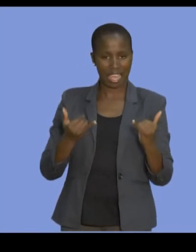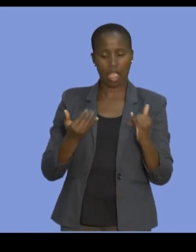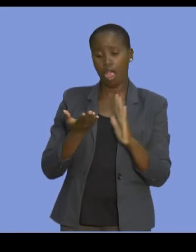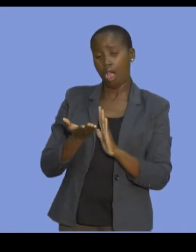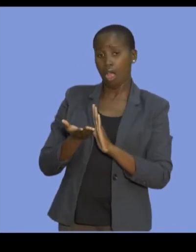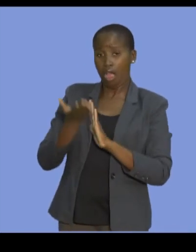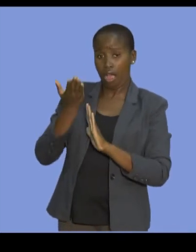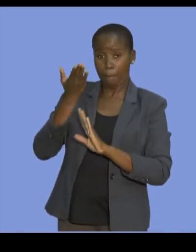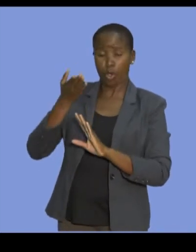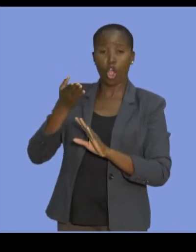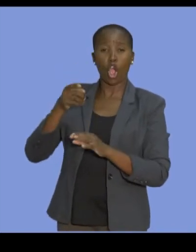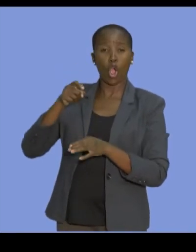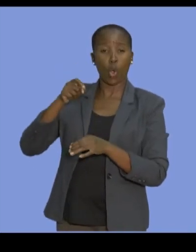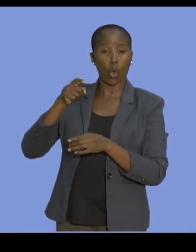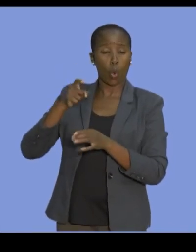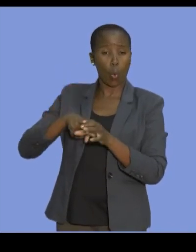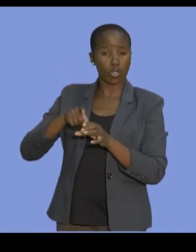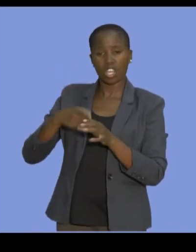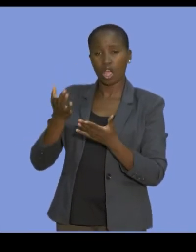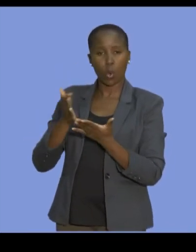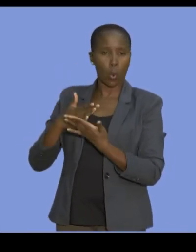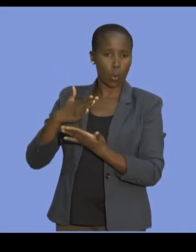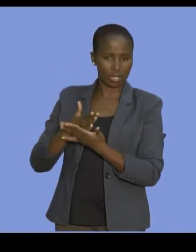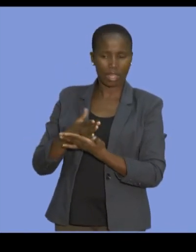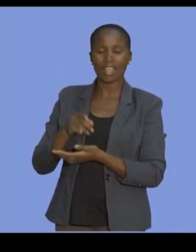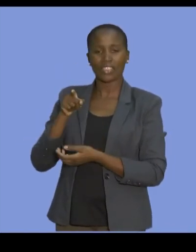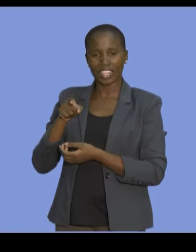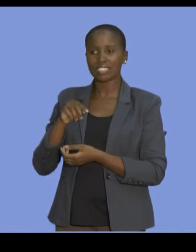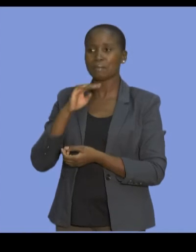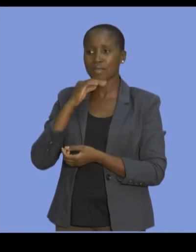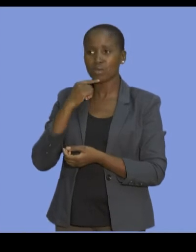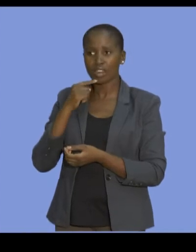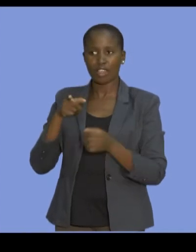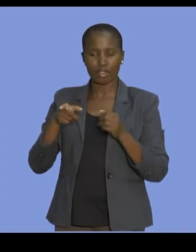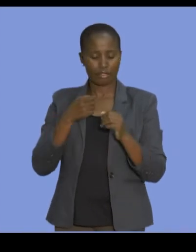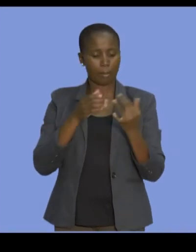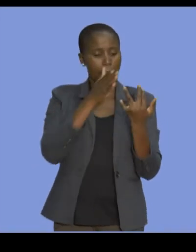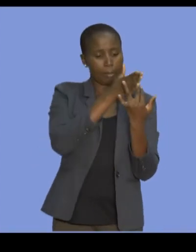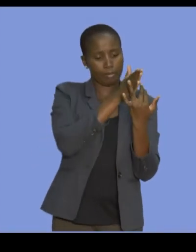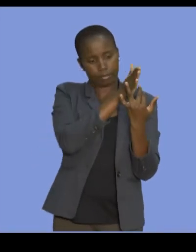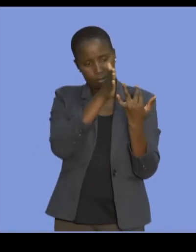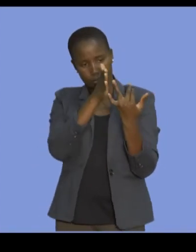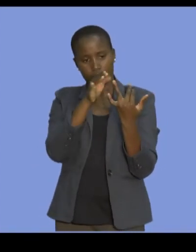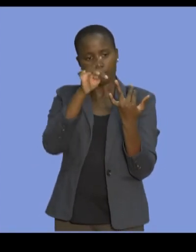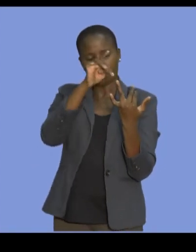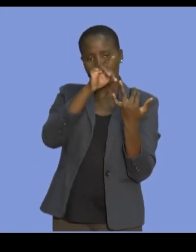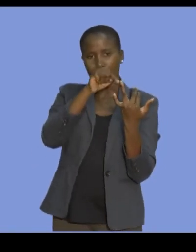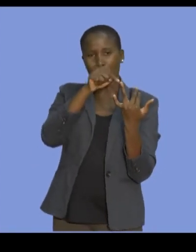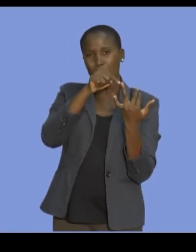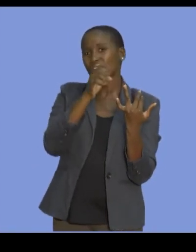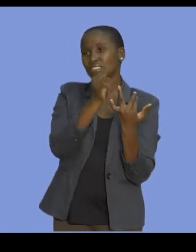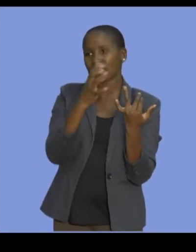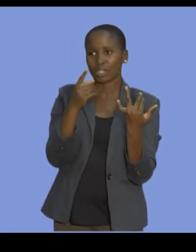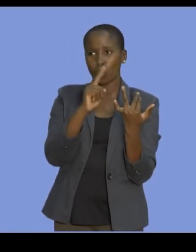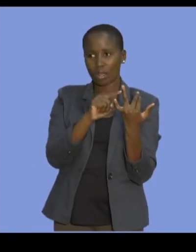be the median from there to there, which is the middle, is between